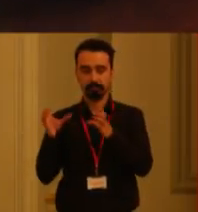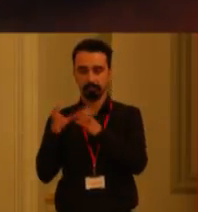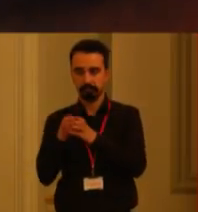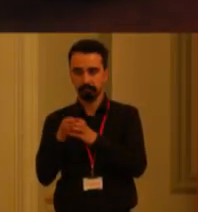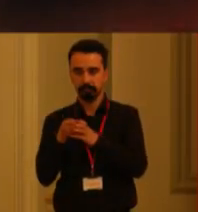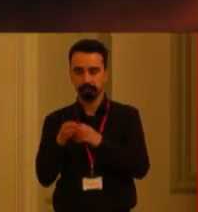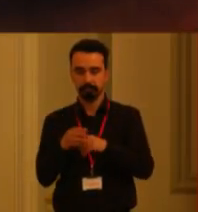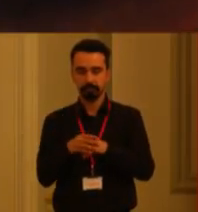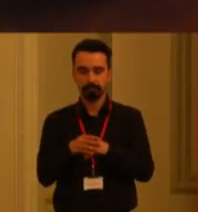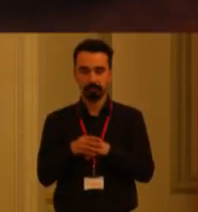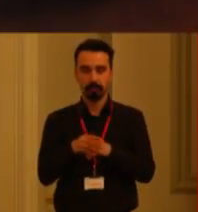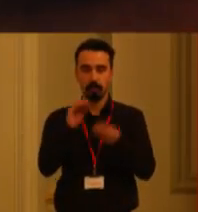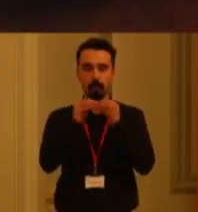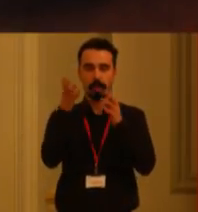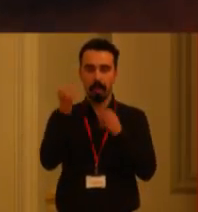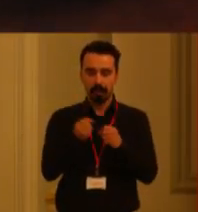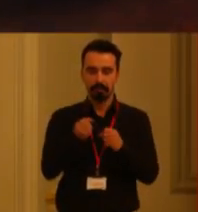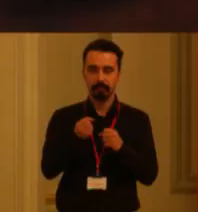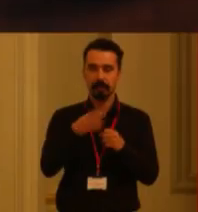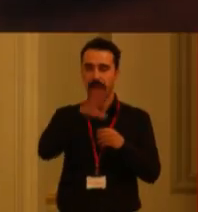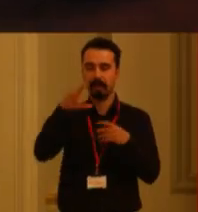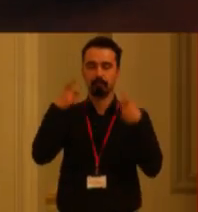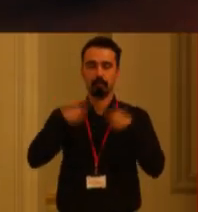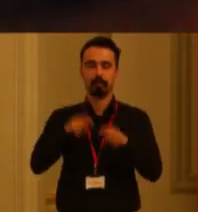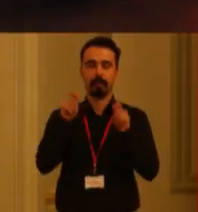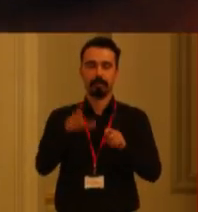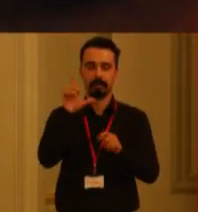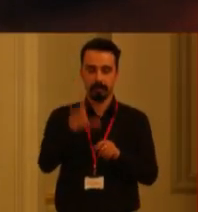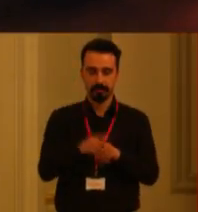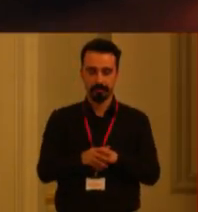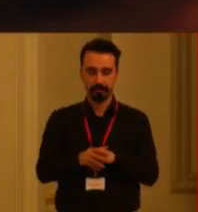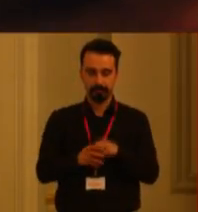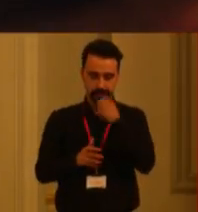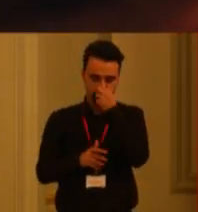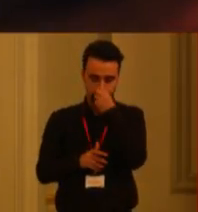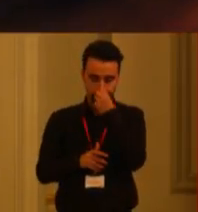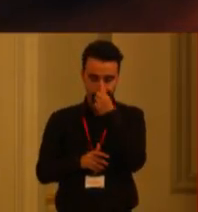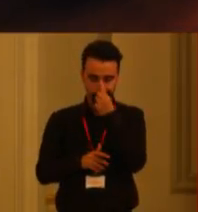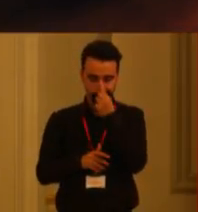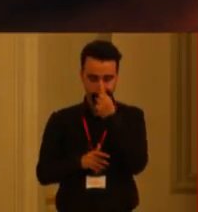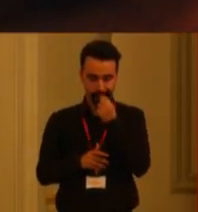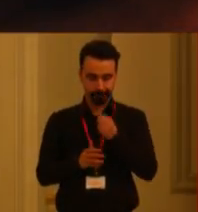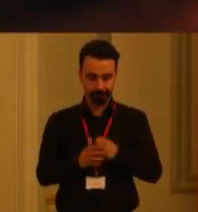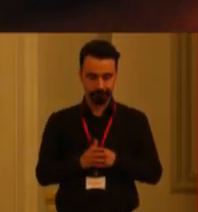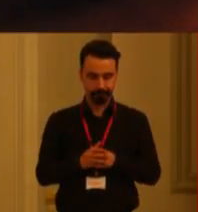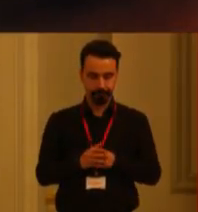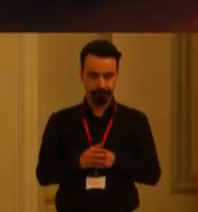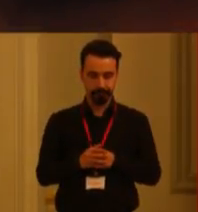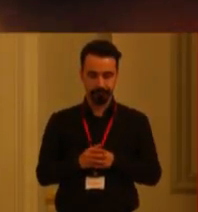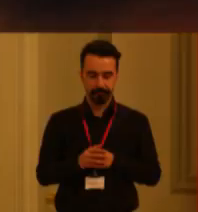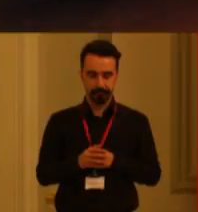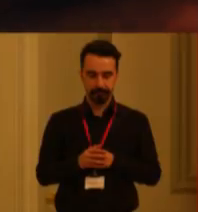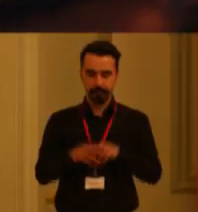collaboration with stakeholders, private sector, public sector, non-governmental organizations, and civil society. Mehmet, any